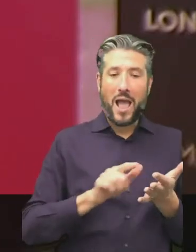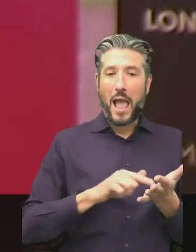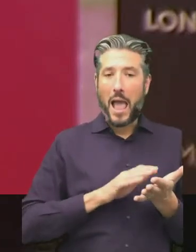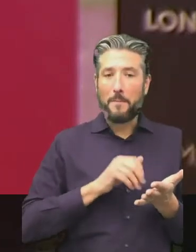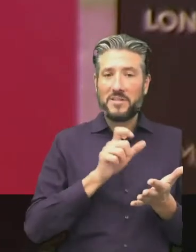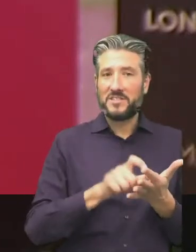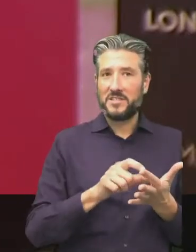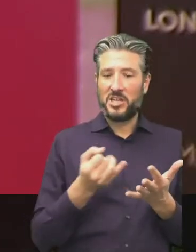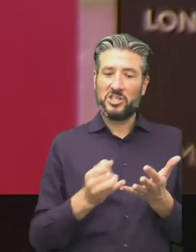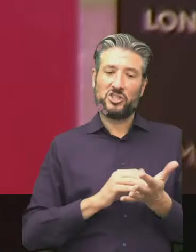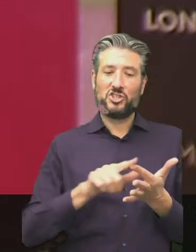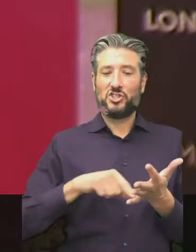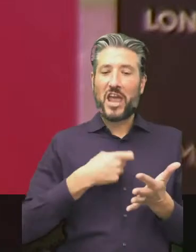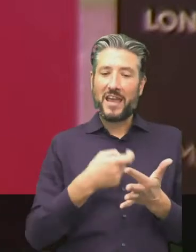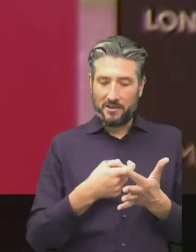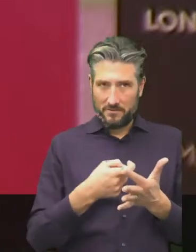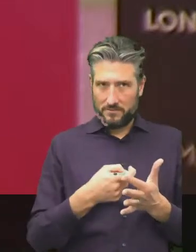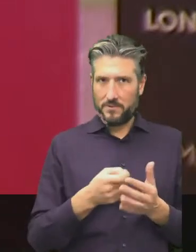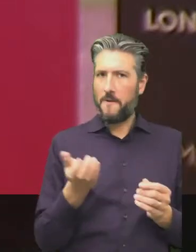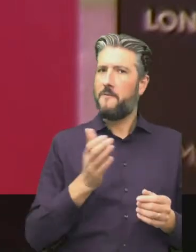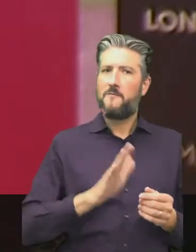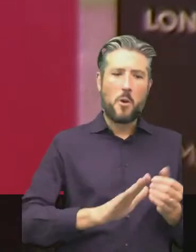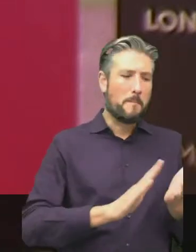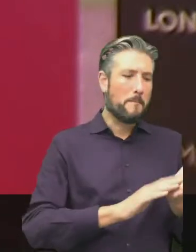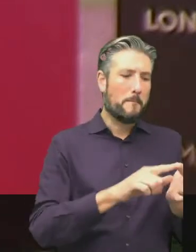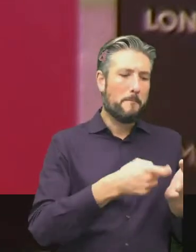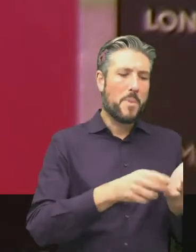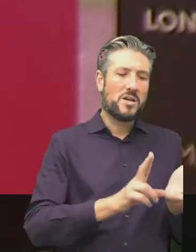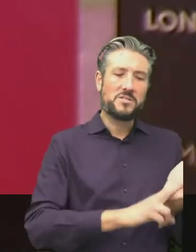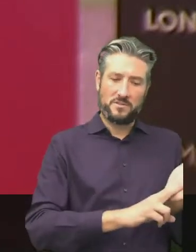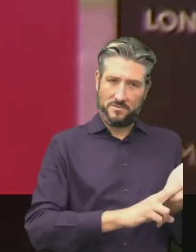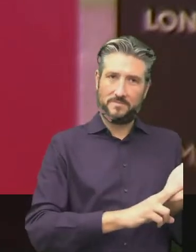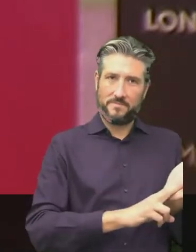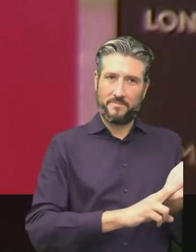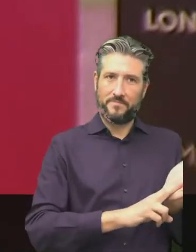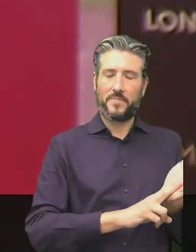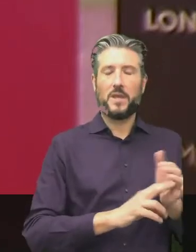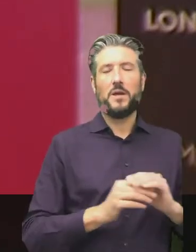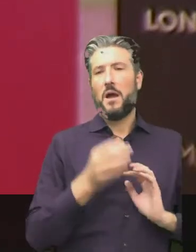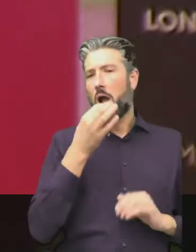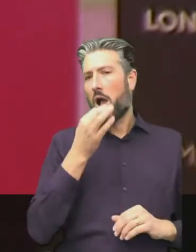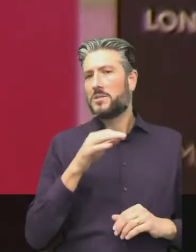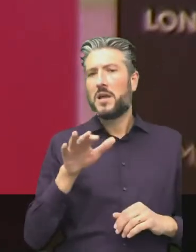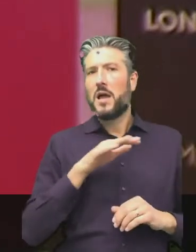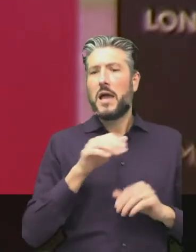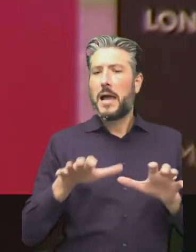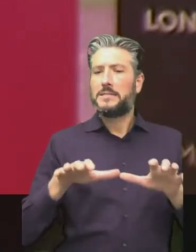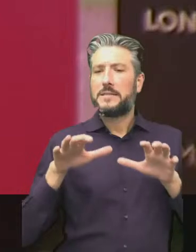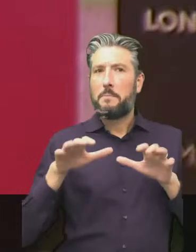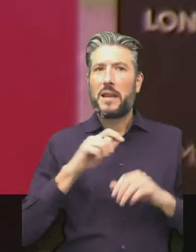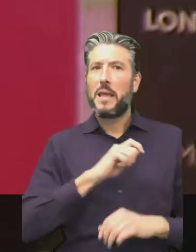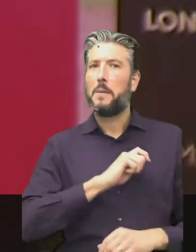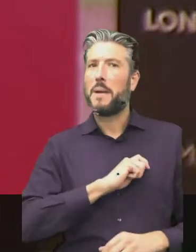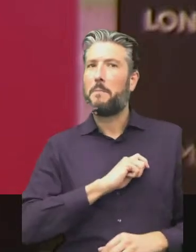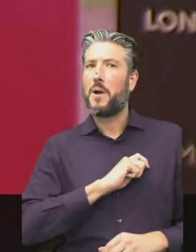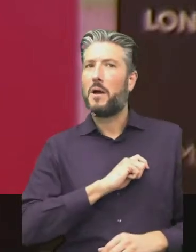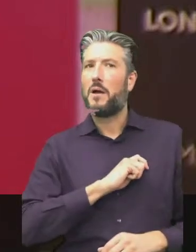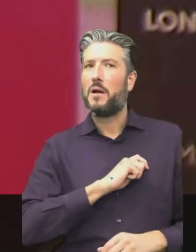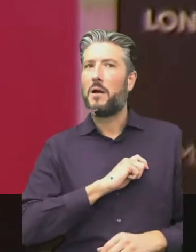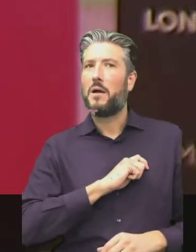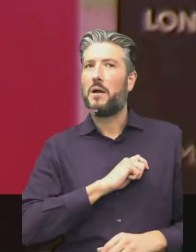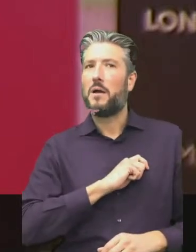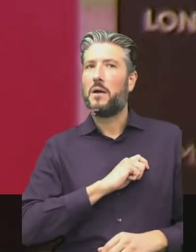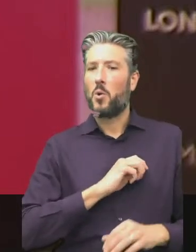asking, according to one of the Assembly members, under Sadiq Khan's mayorship,